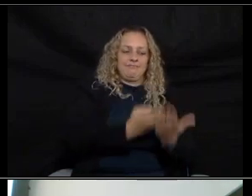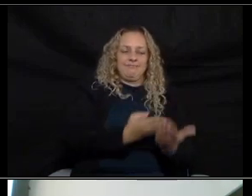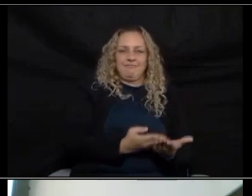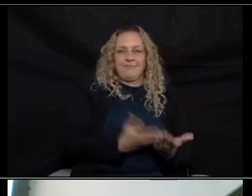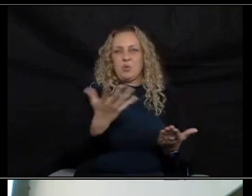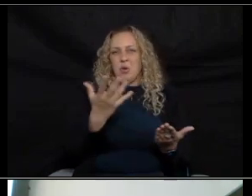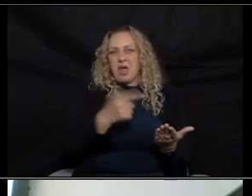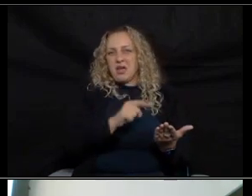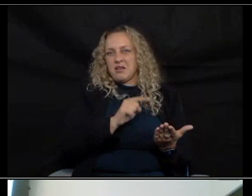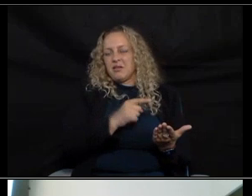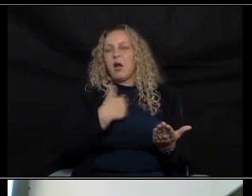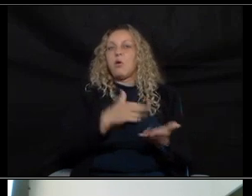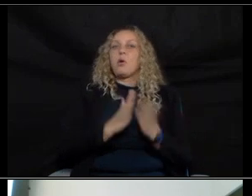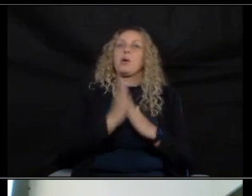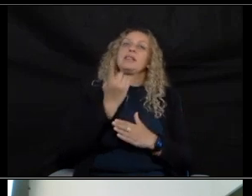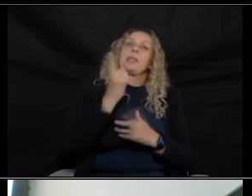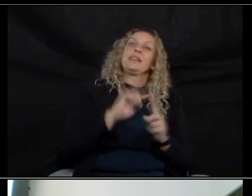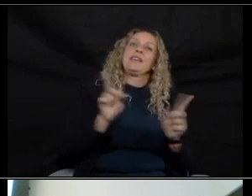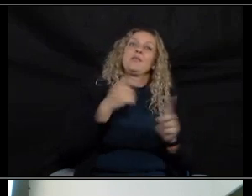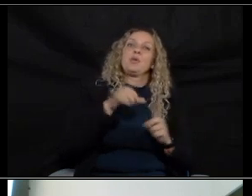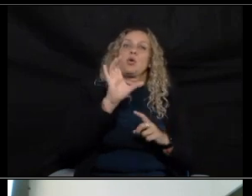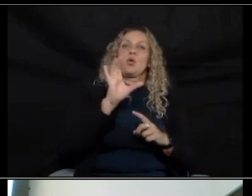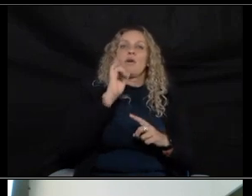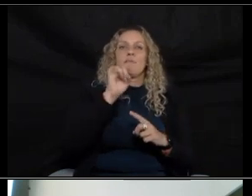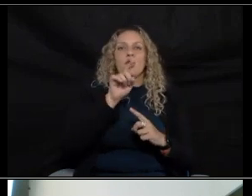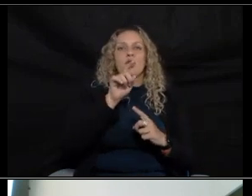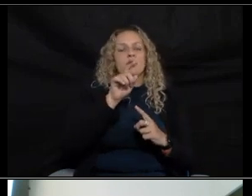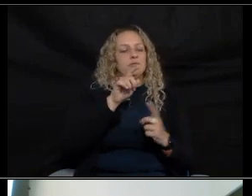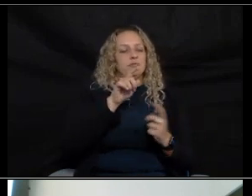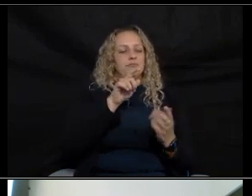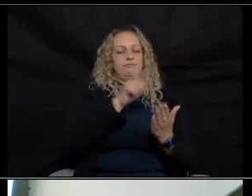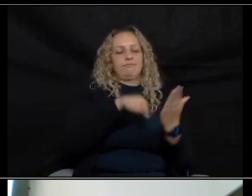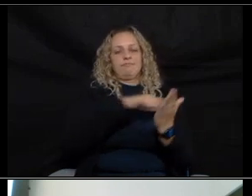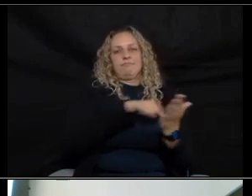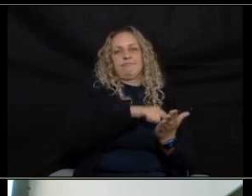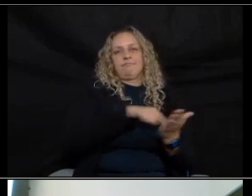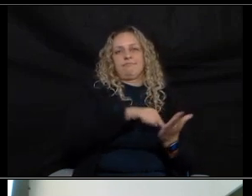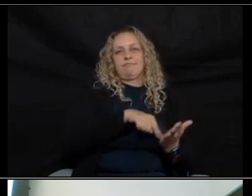I know we had requested something different. You were looking for a marked up agreement. I think,